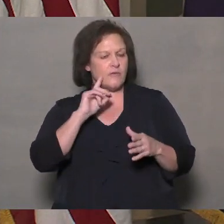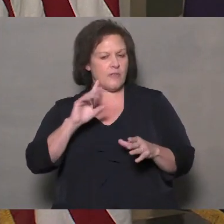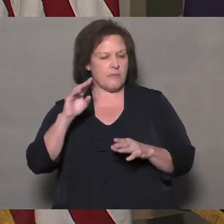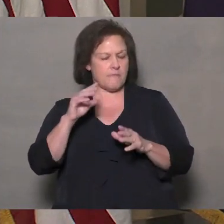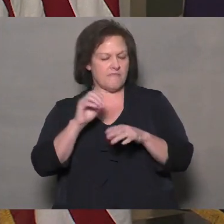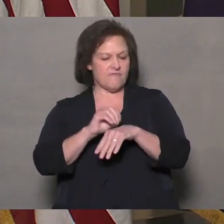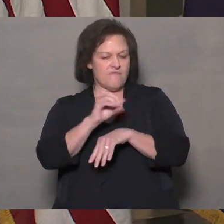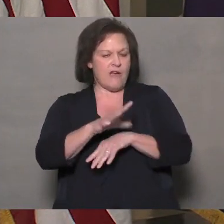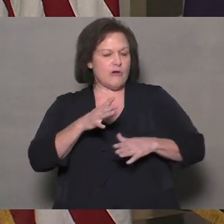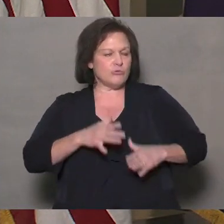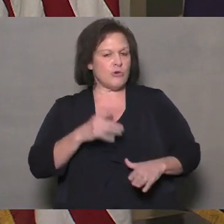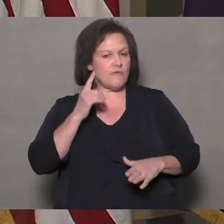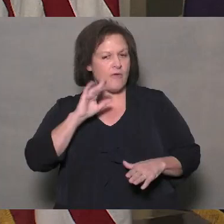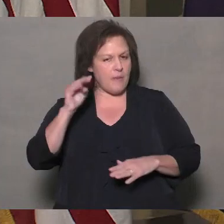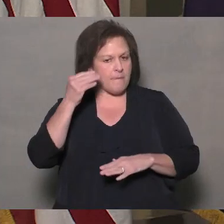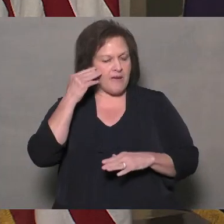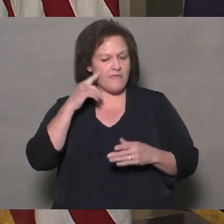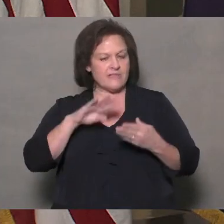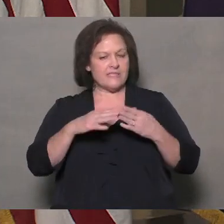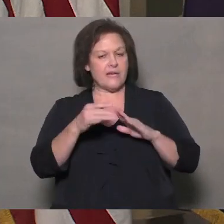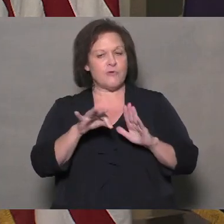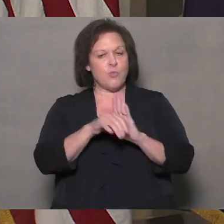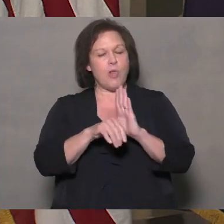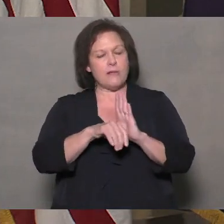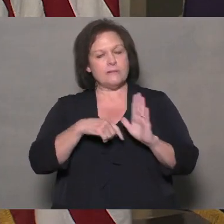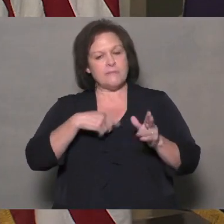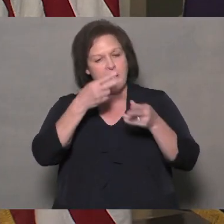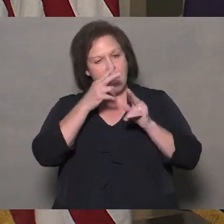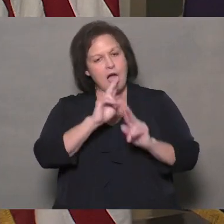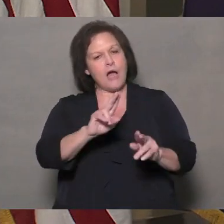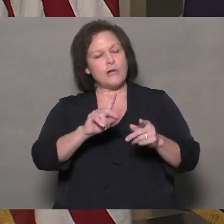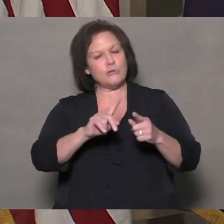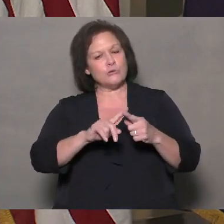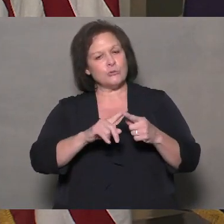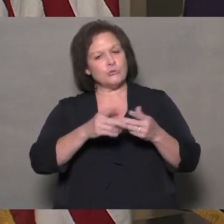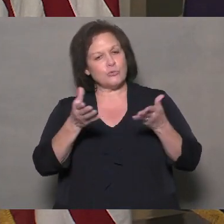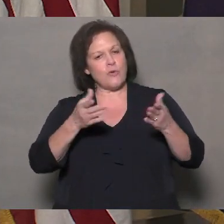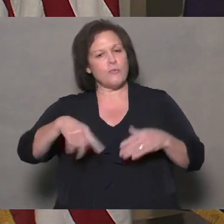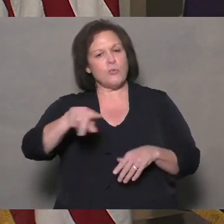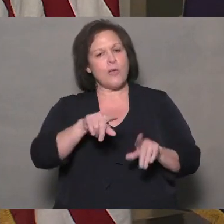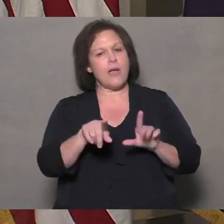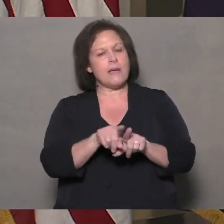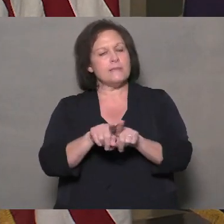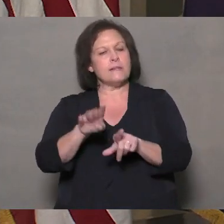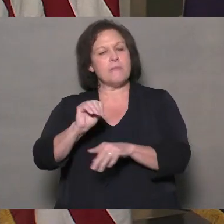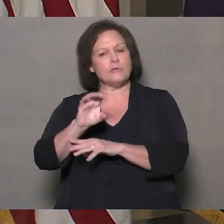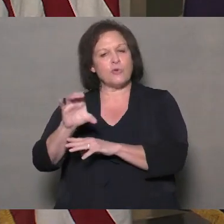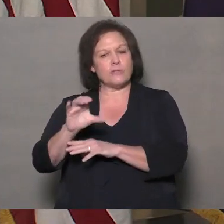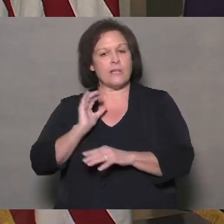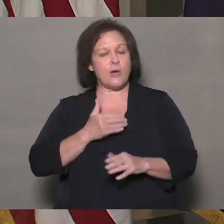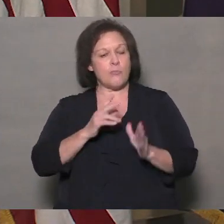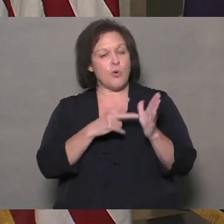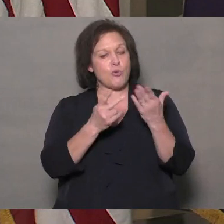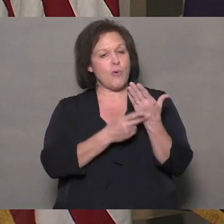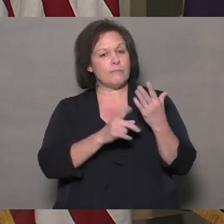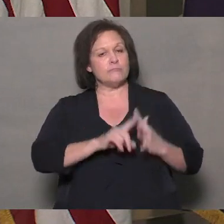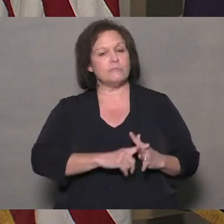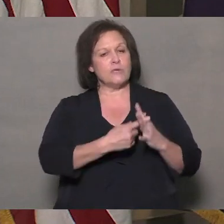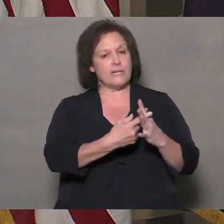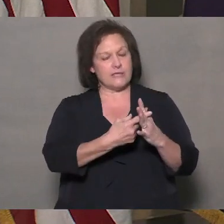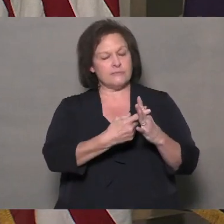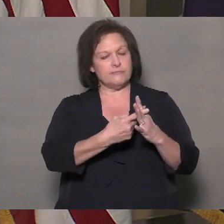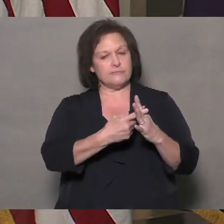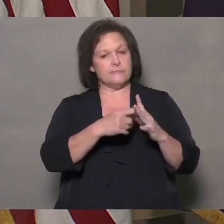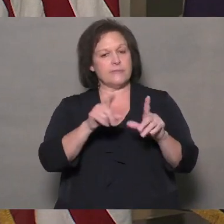of the City of New Orleans, and I'm honored to serve as your Master of Ceremonies. Our program will proceed in this